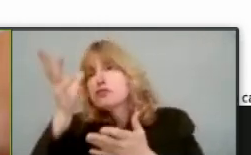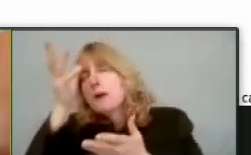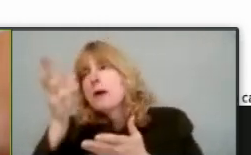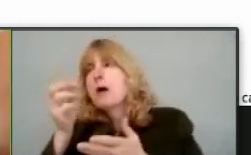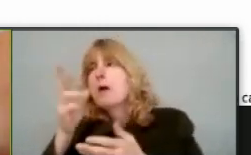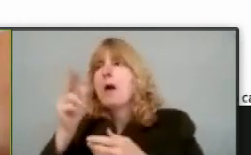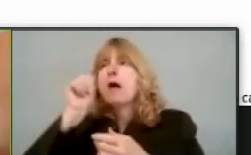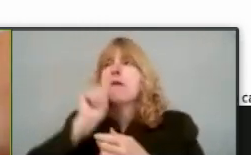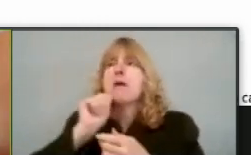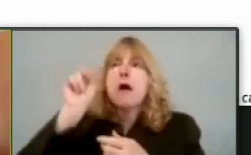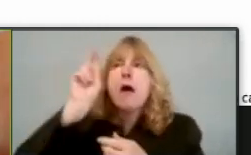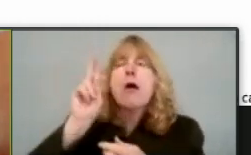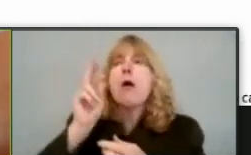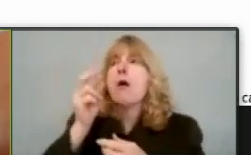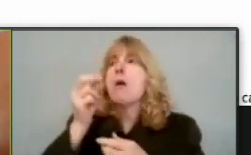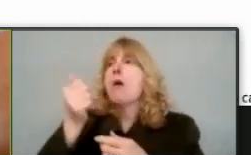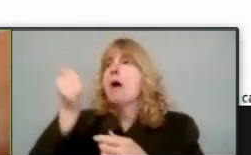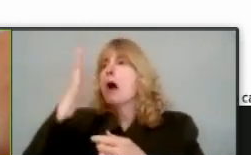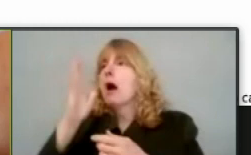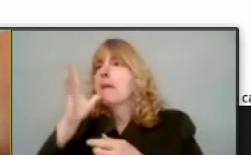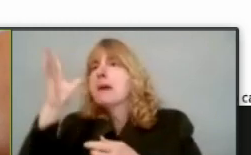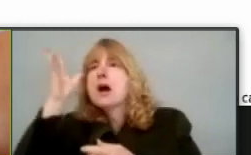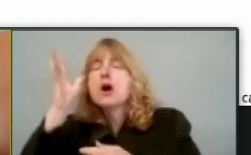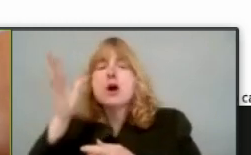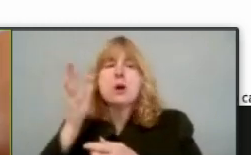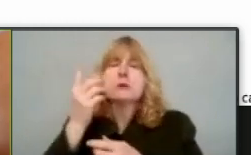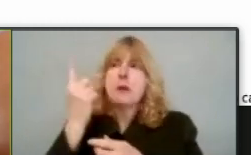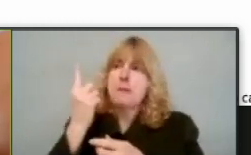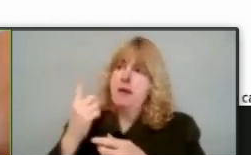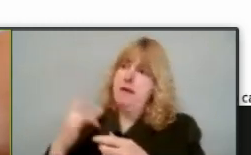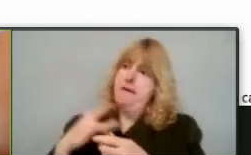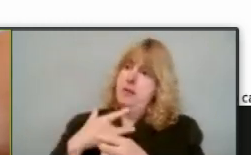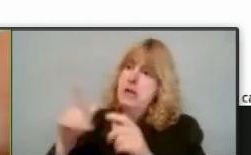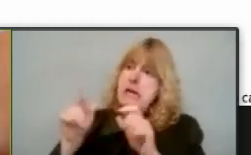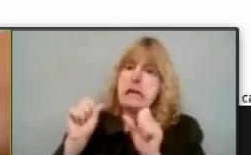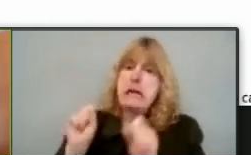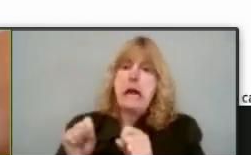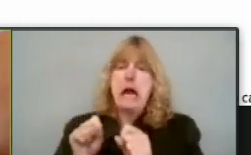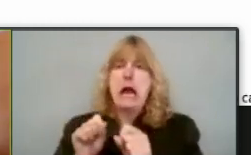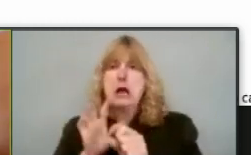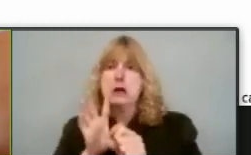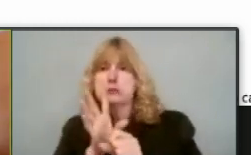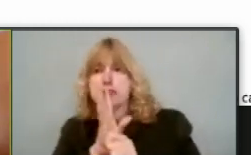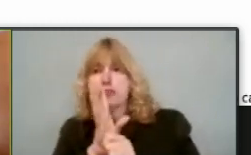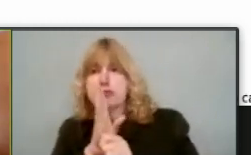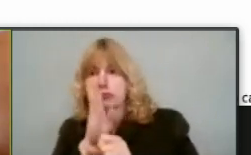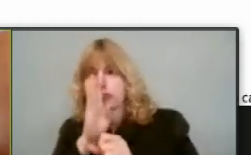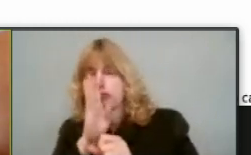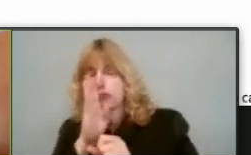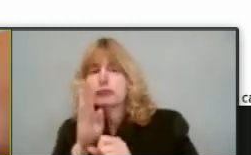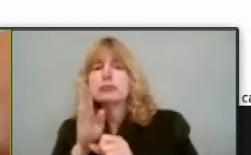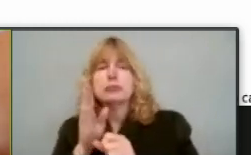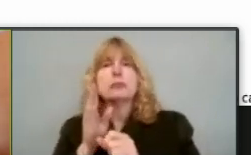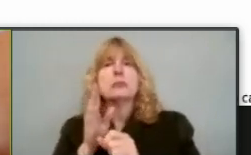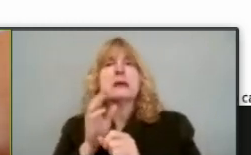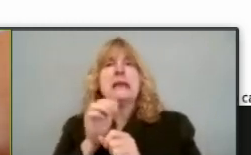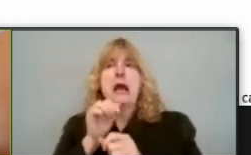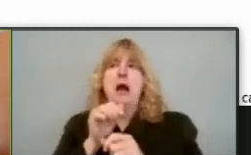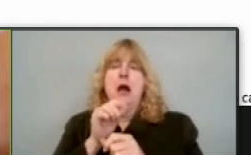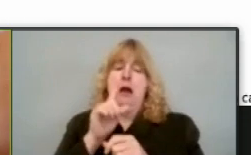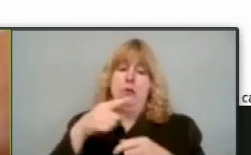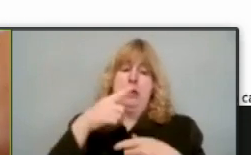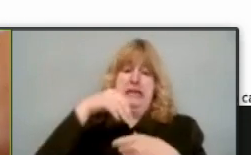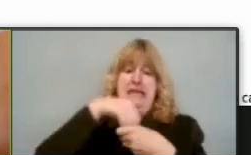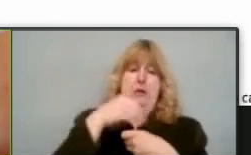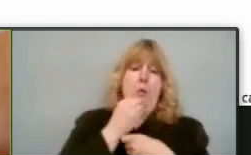a godparent, somebody that they feel like they can talk to outside of the home as well. That way we're getting several